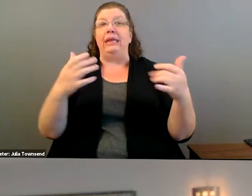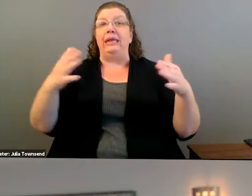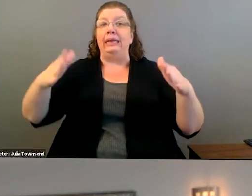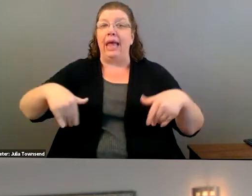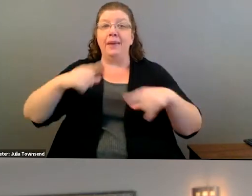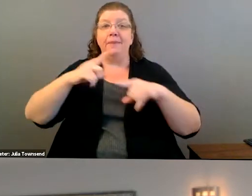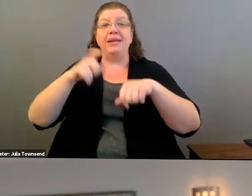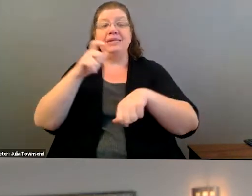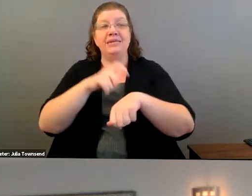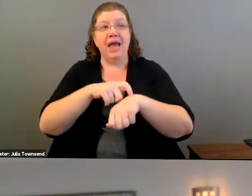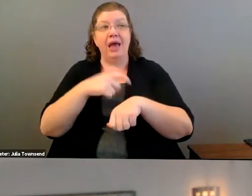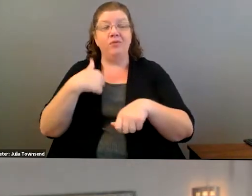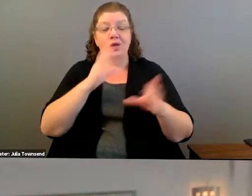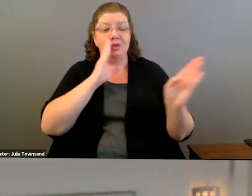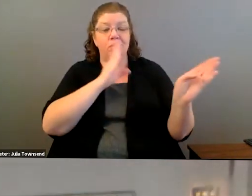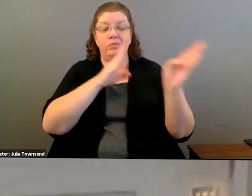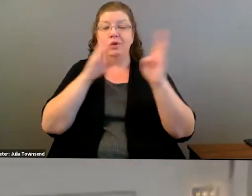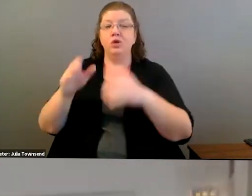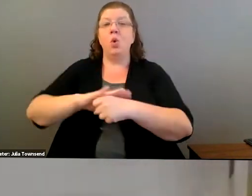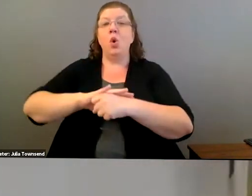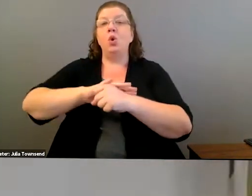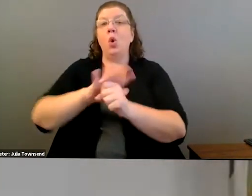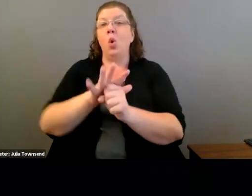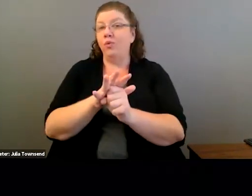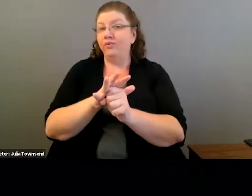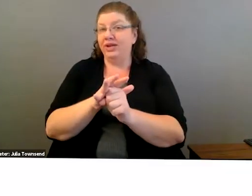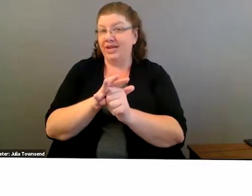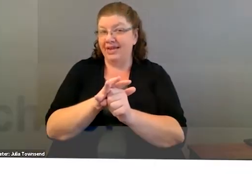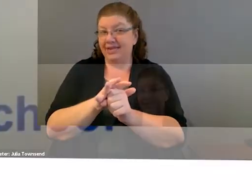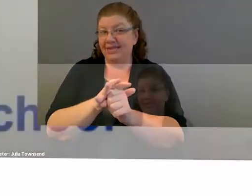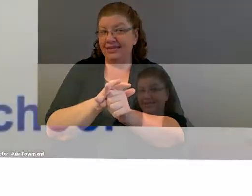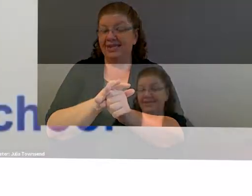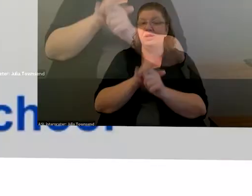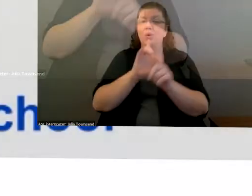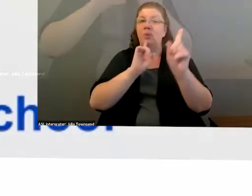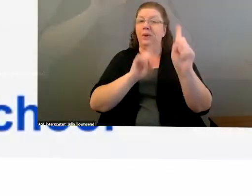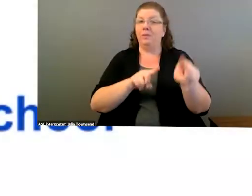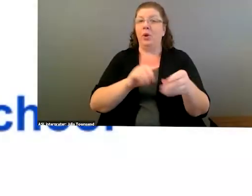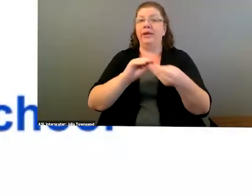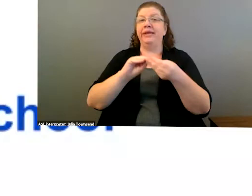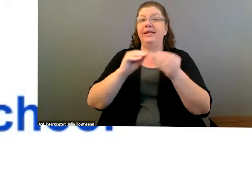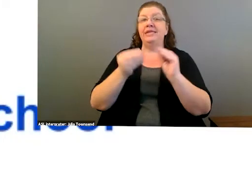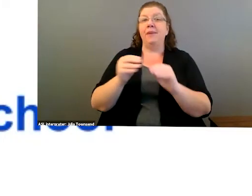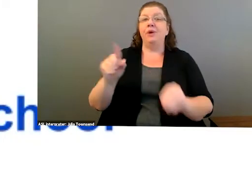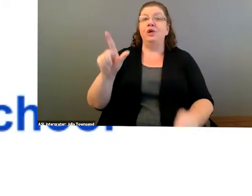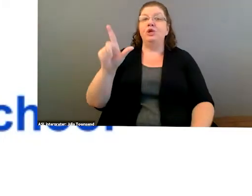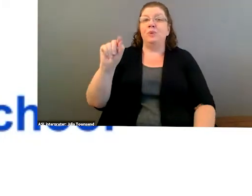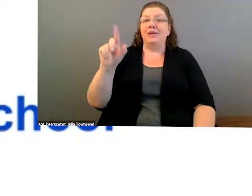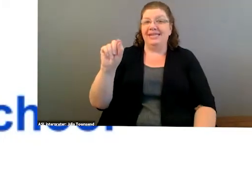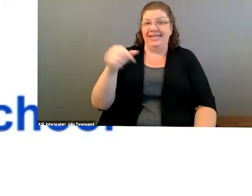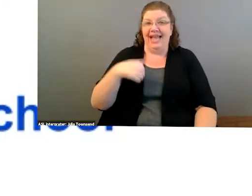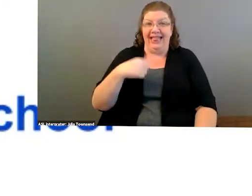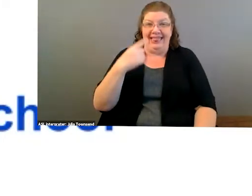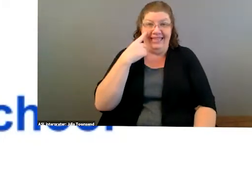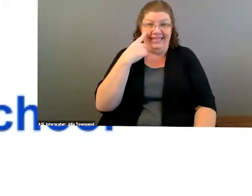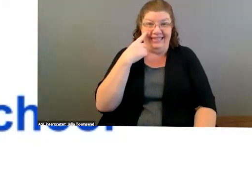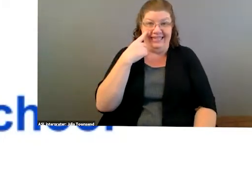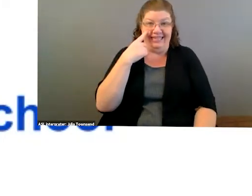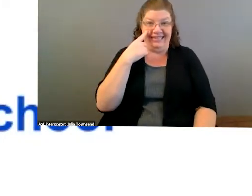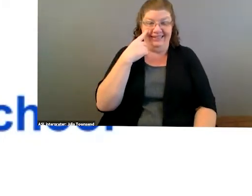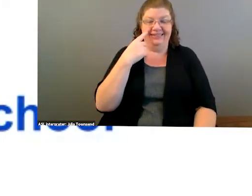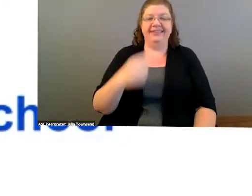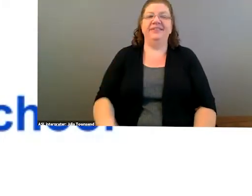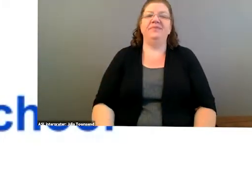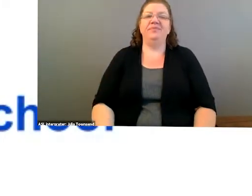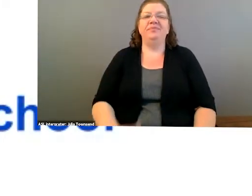time for us to go on to our COVID-19 report number 20, I believe. Yes.